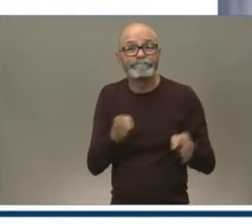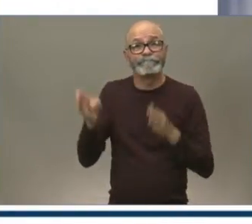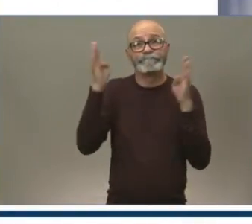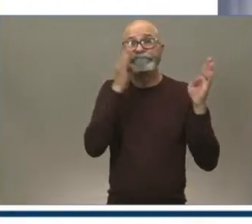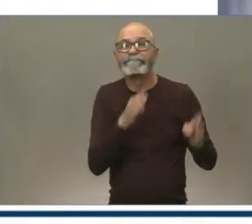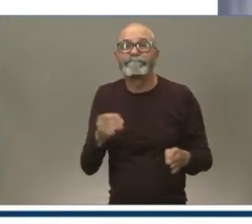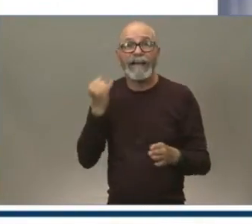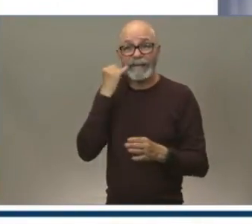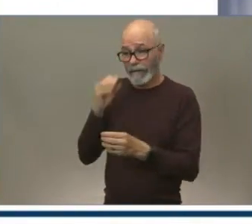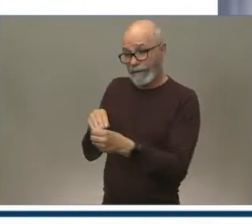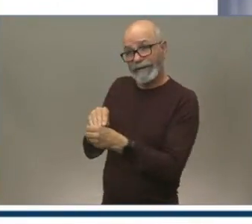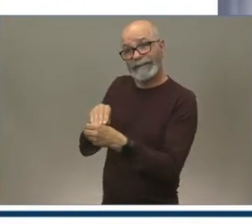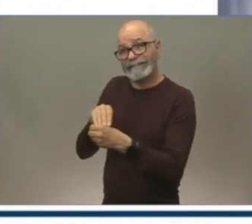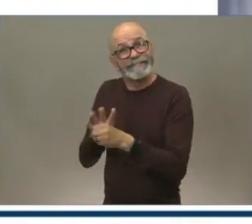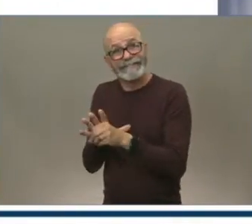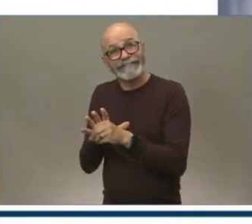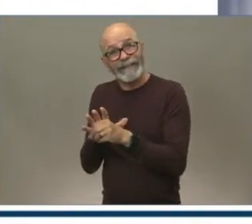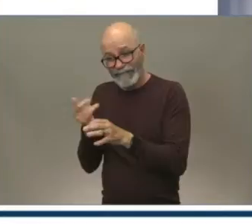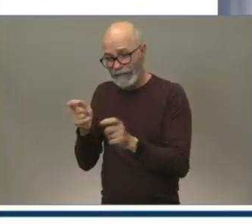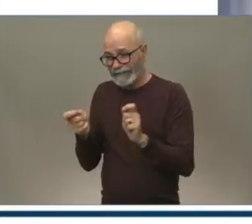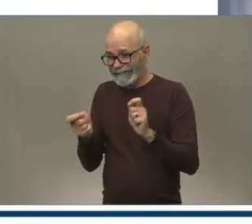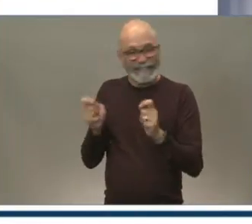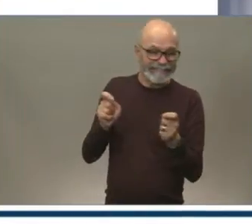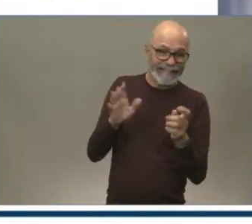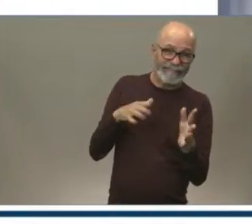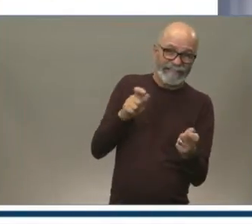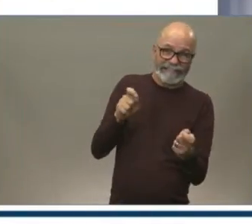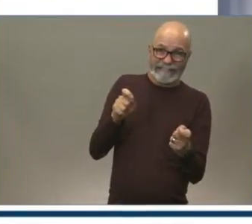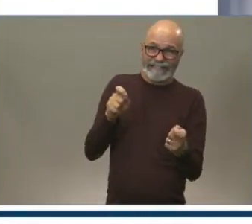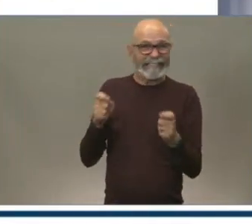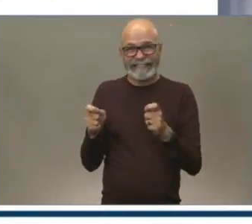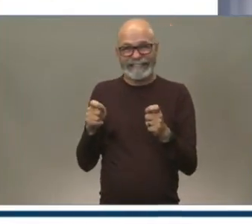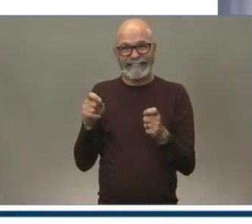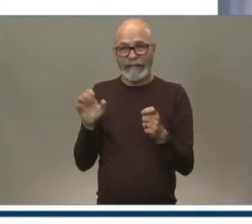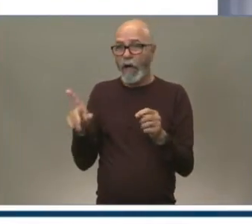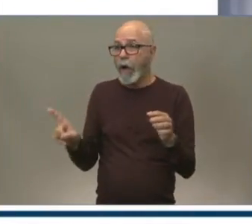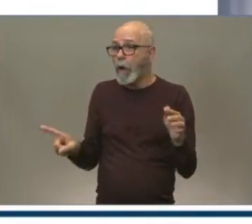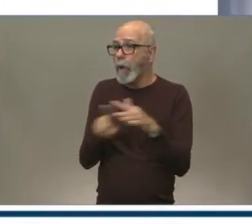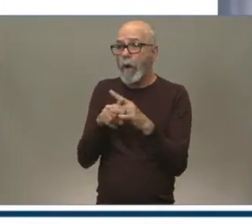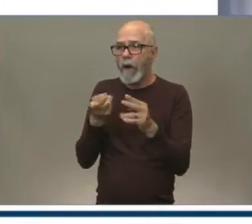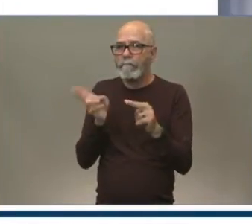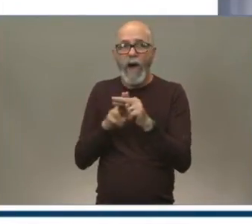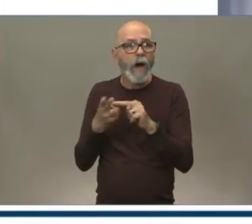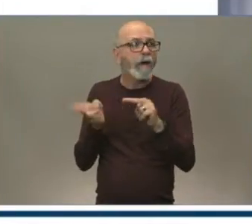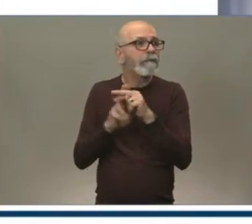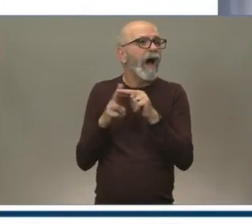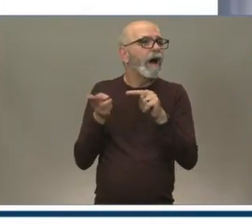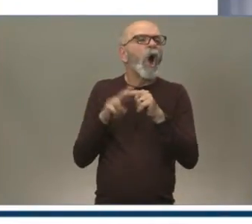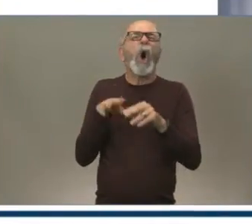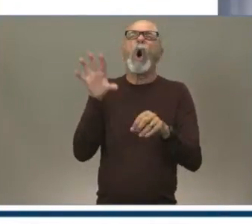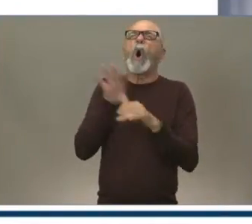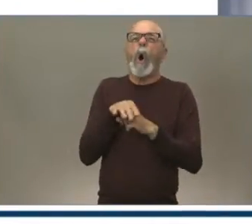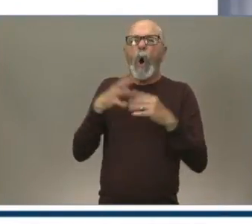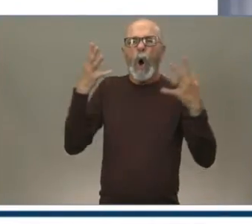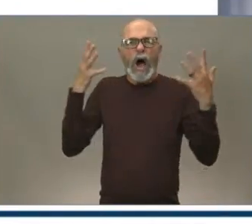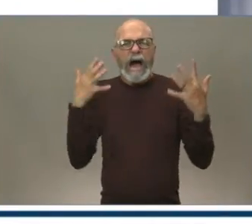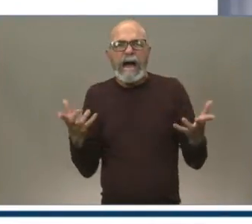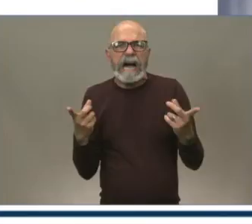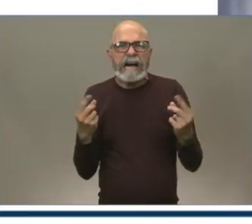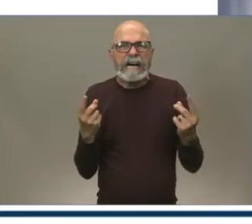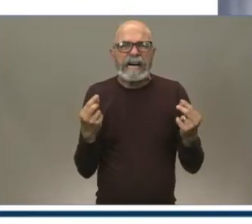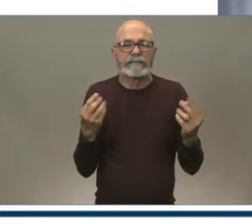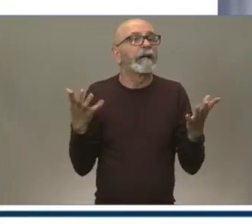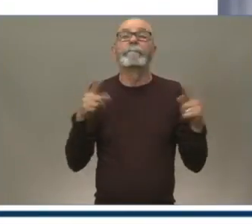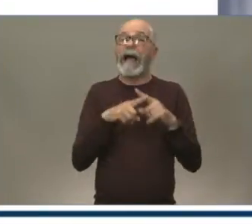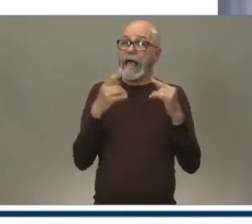have to shift. So we're in a very different place, as was highlighted by Dr. Strang today, than we were a week ago. So I